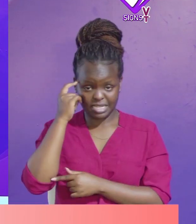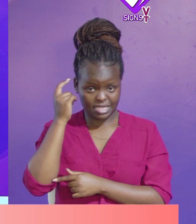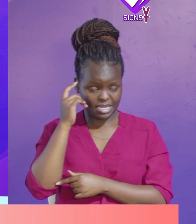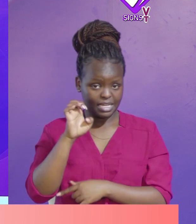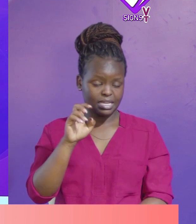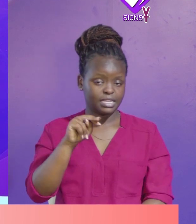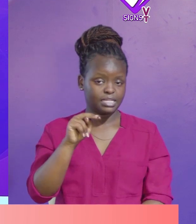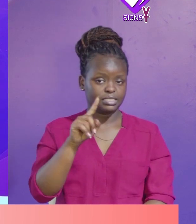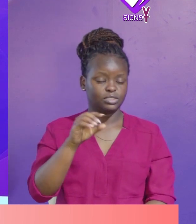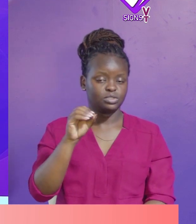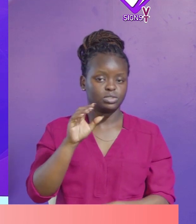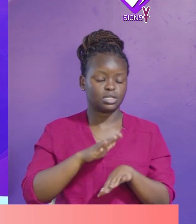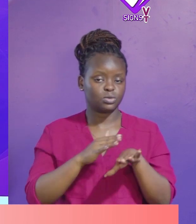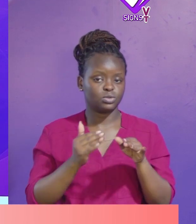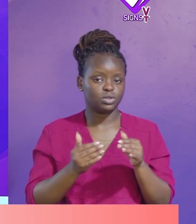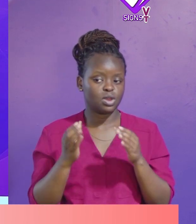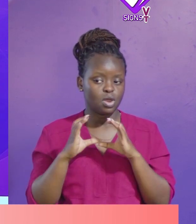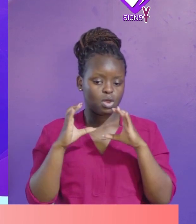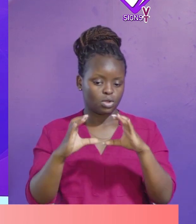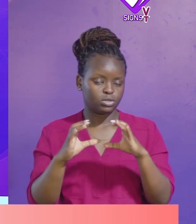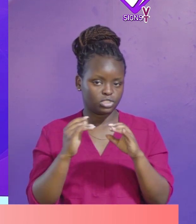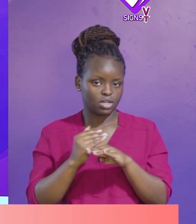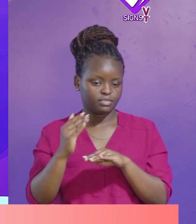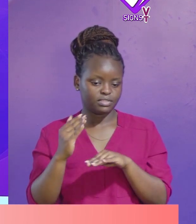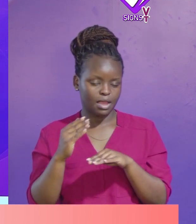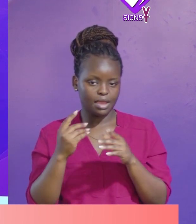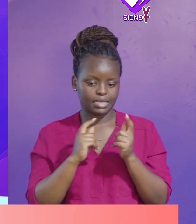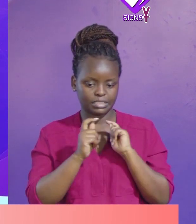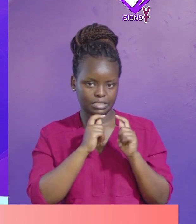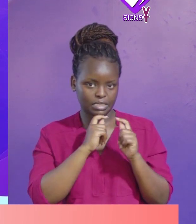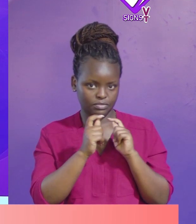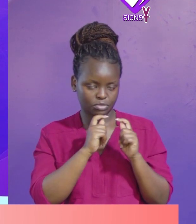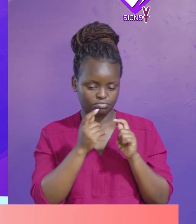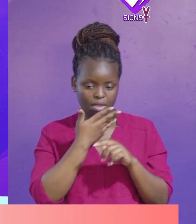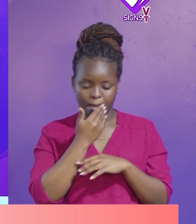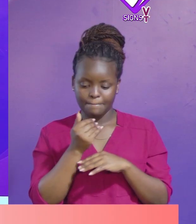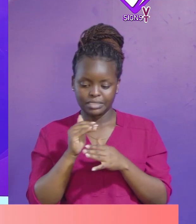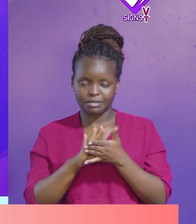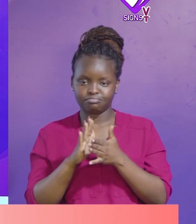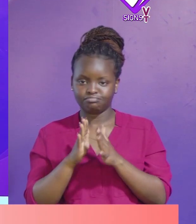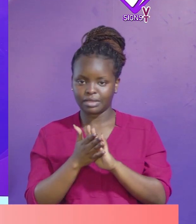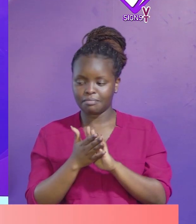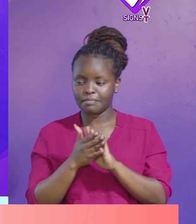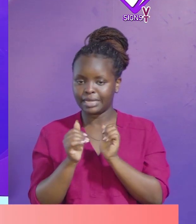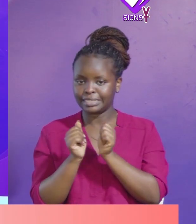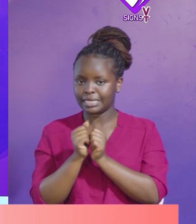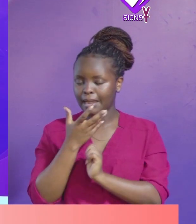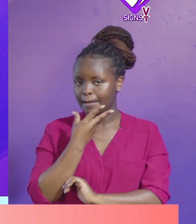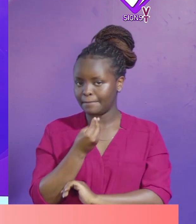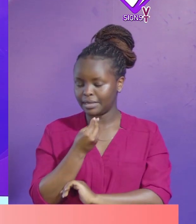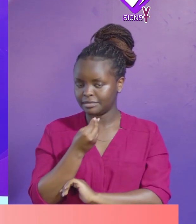Maresca is a good coach, because after the post-match interview, he said that he better be a 10-man, he better be